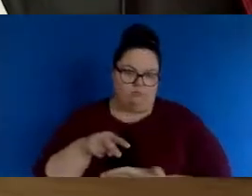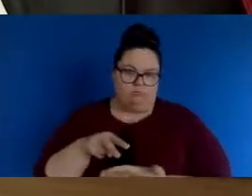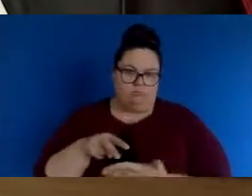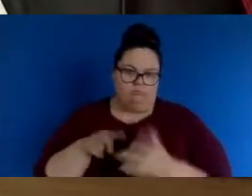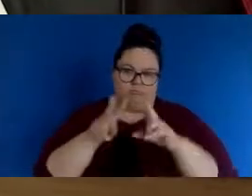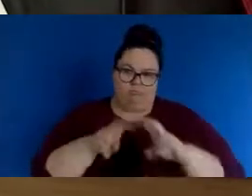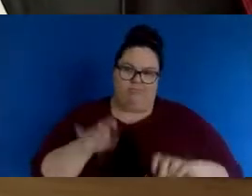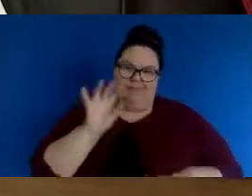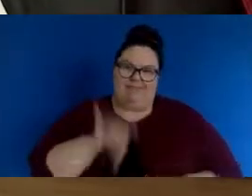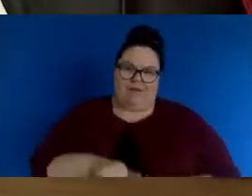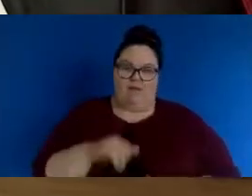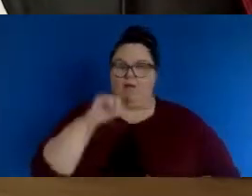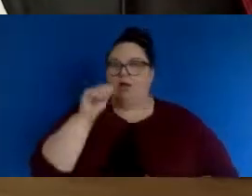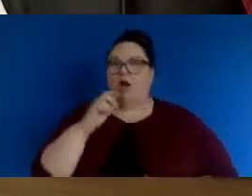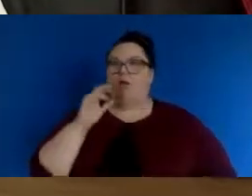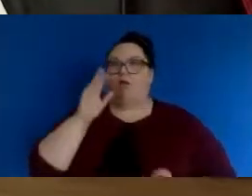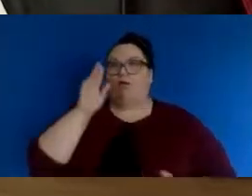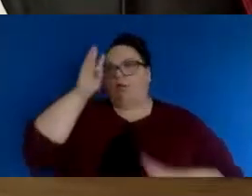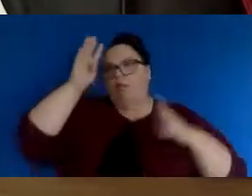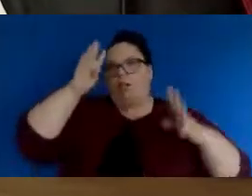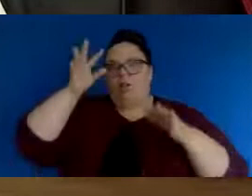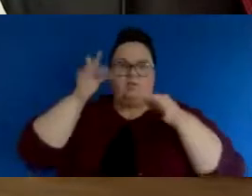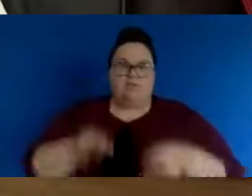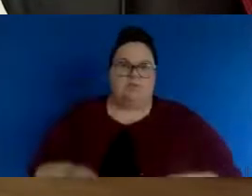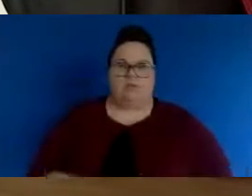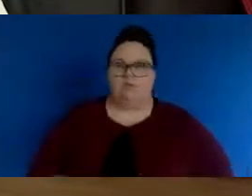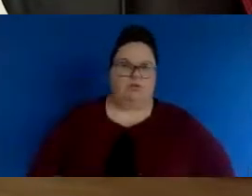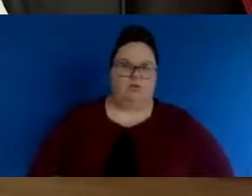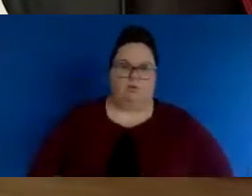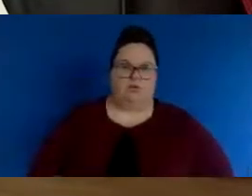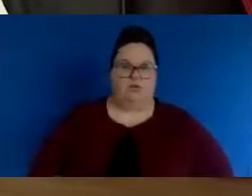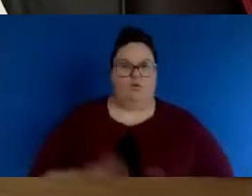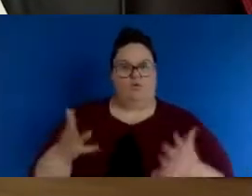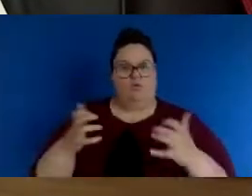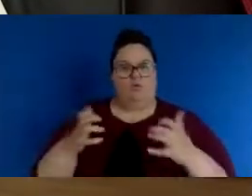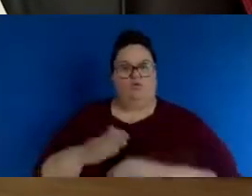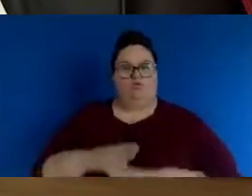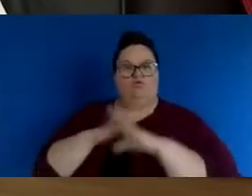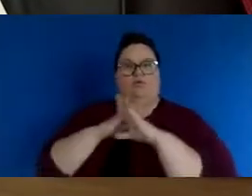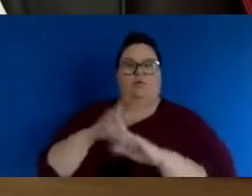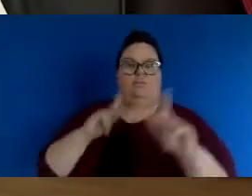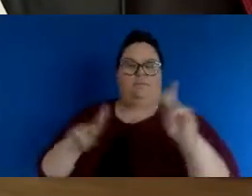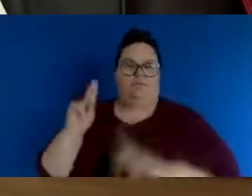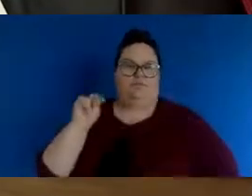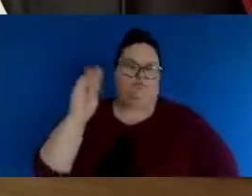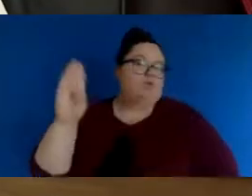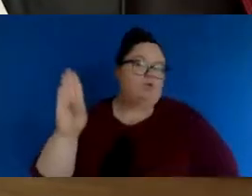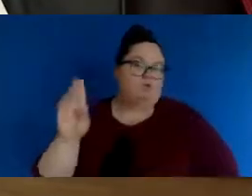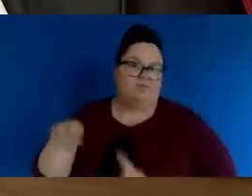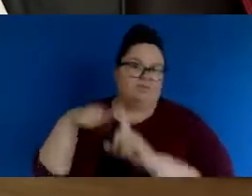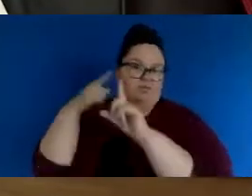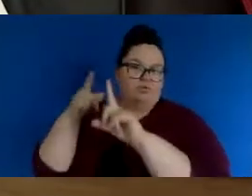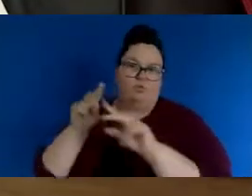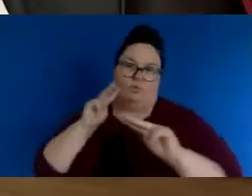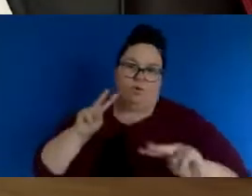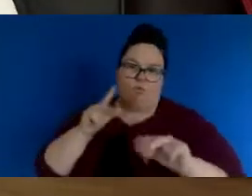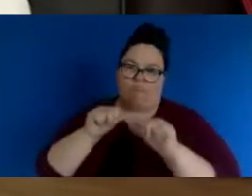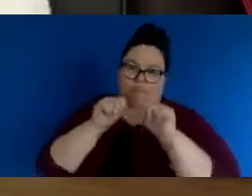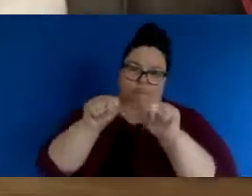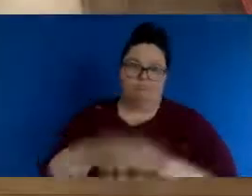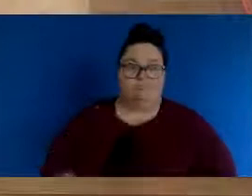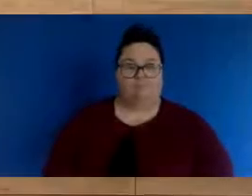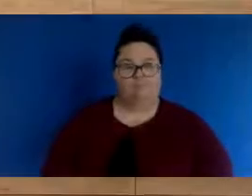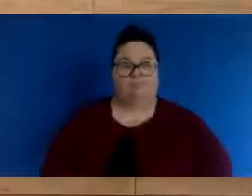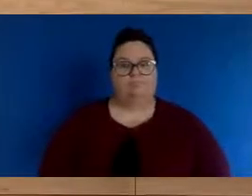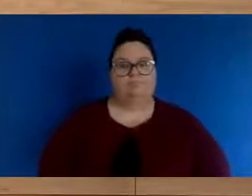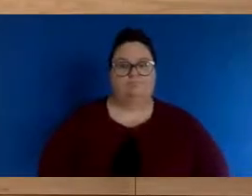of when we make policy decisions to protect the population of New Brunswick. So we'll continue to monitor that.